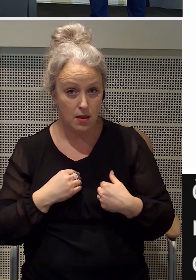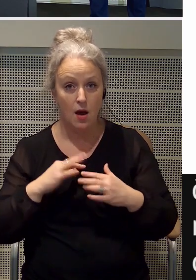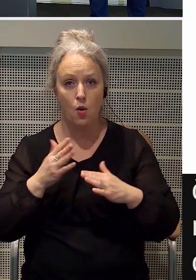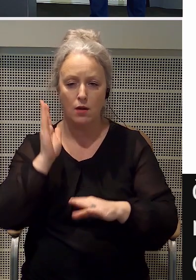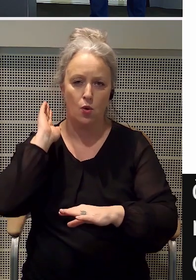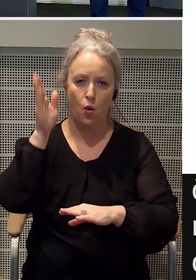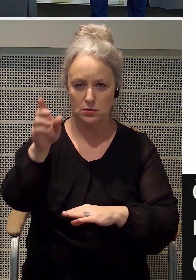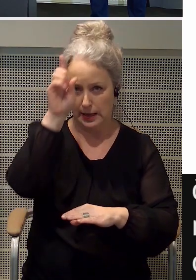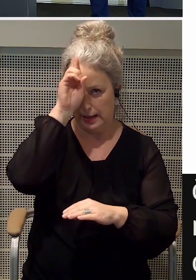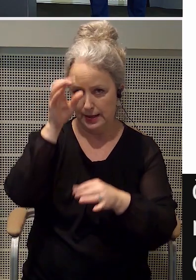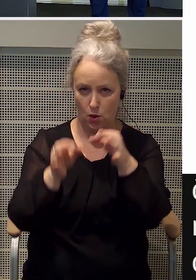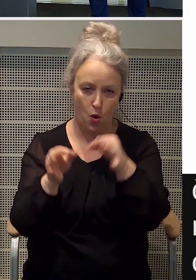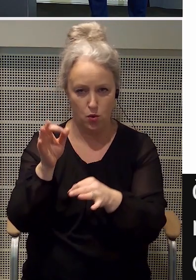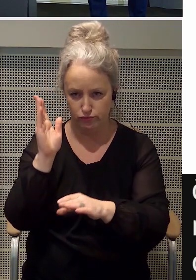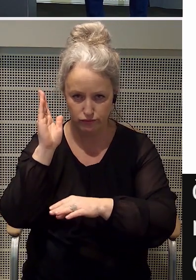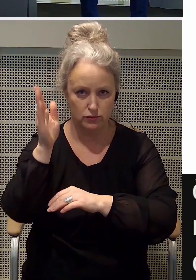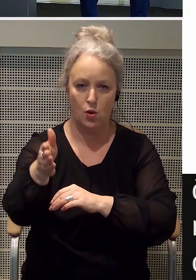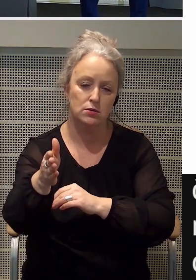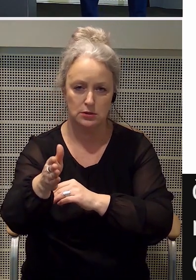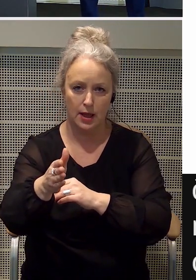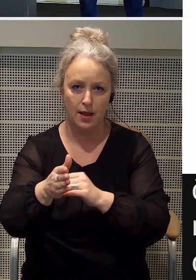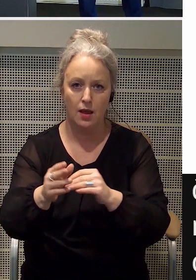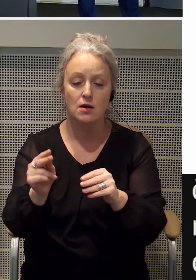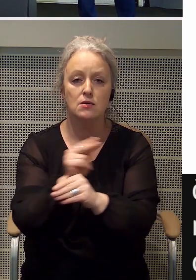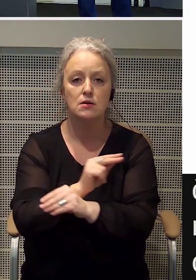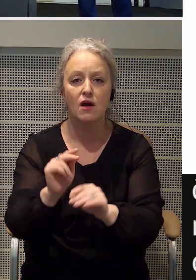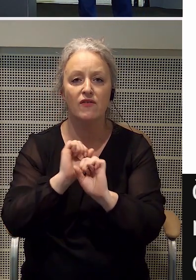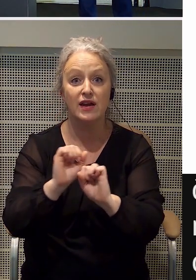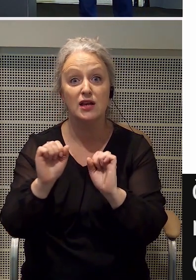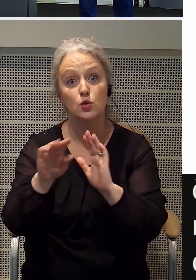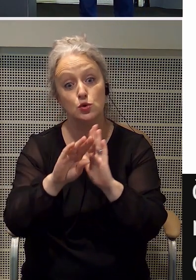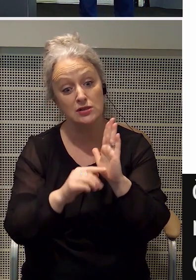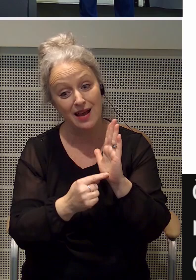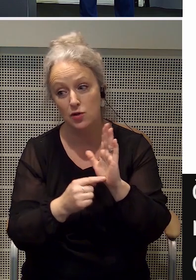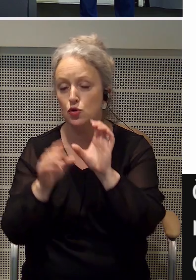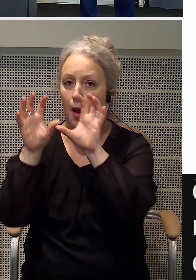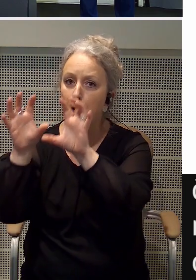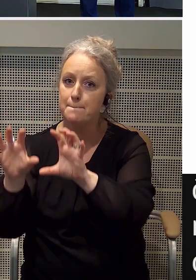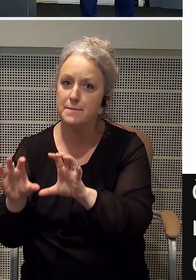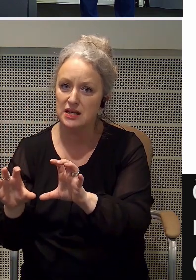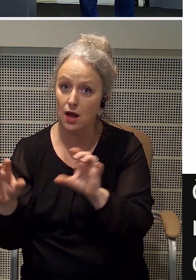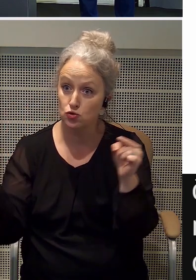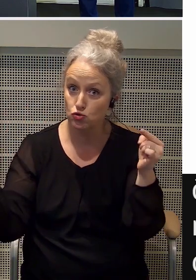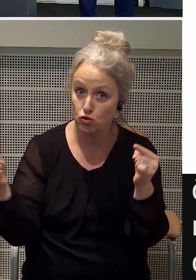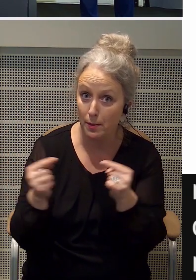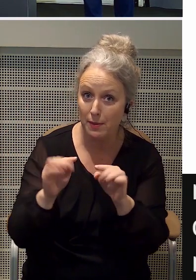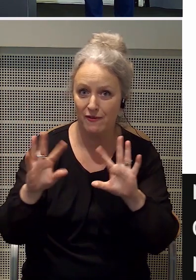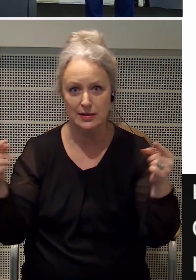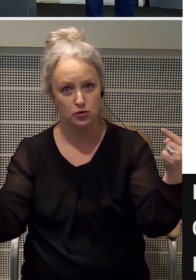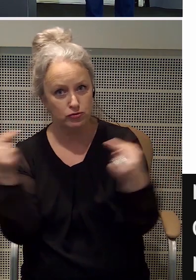wasn't actually many, there wasn't a lot of evidence that spoke